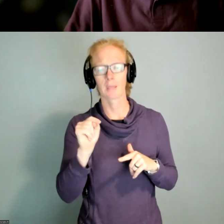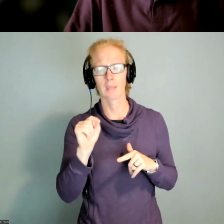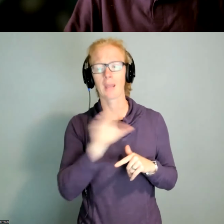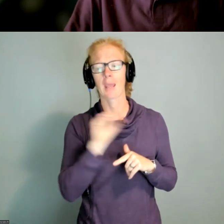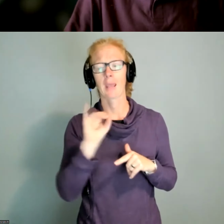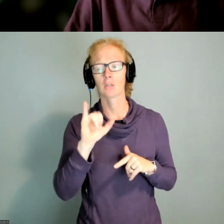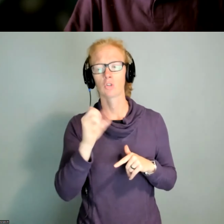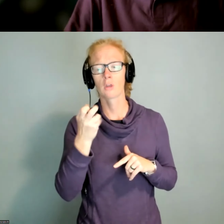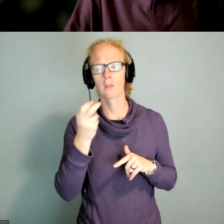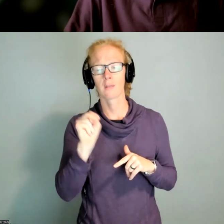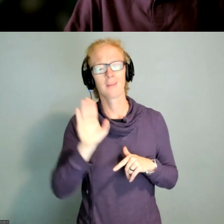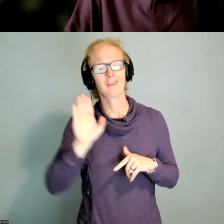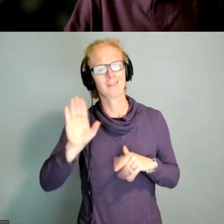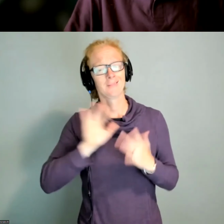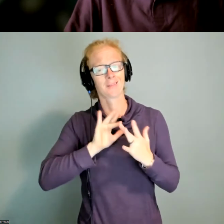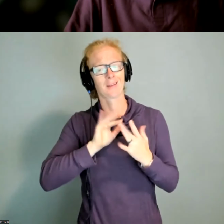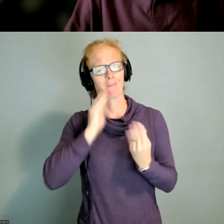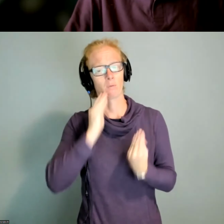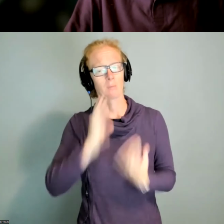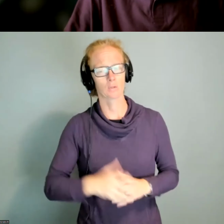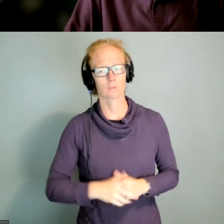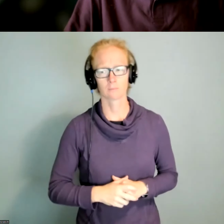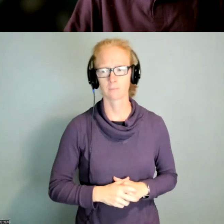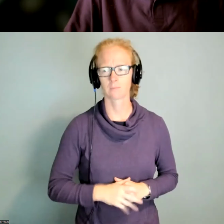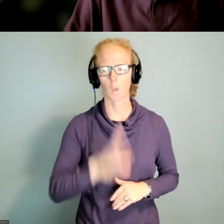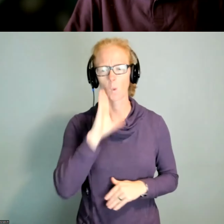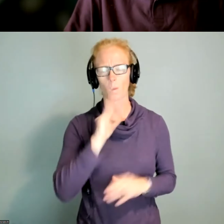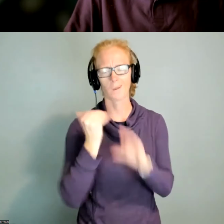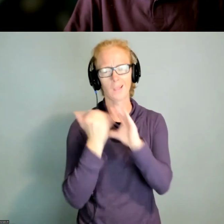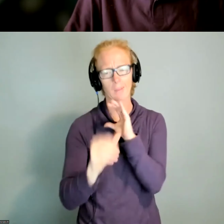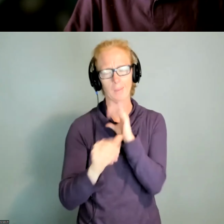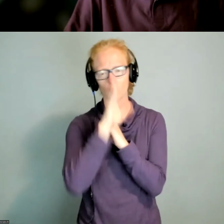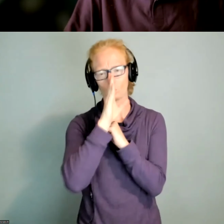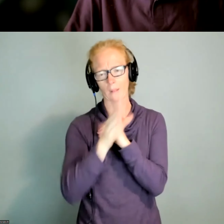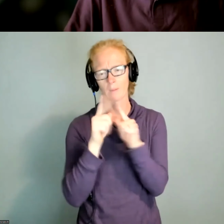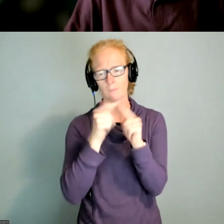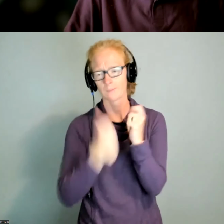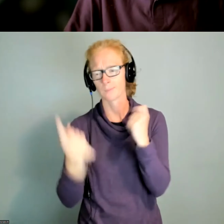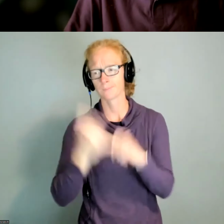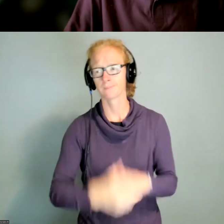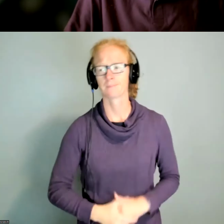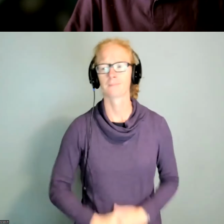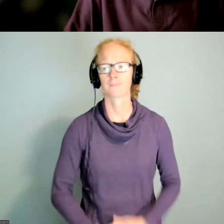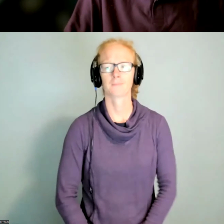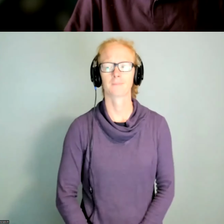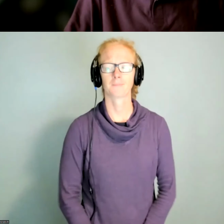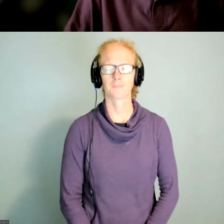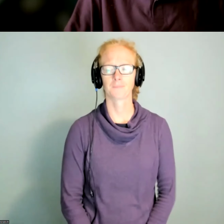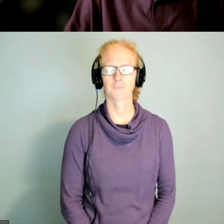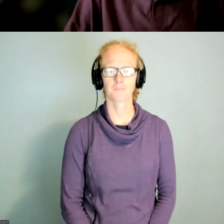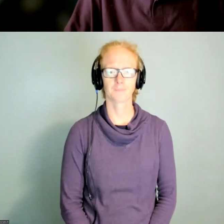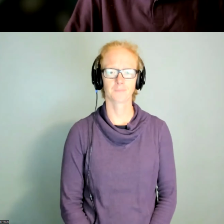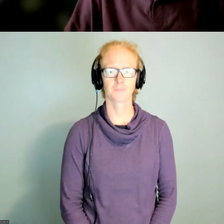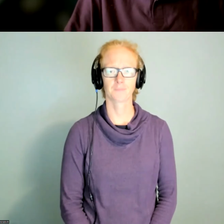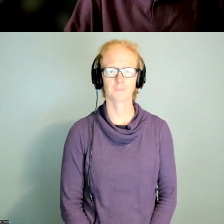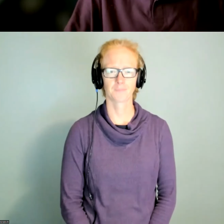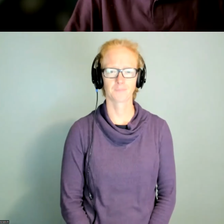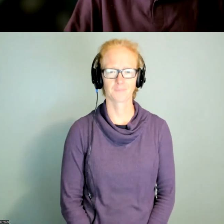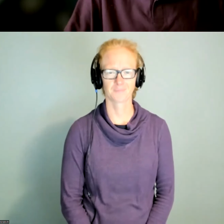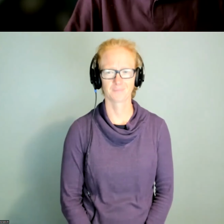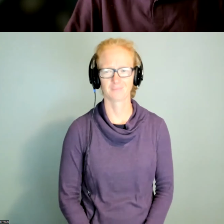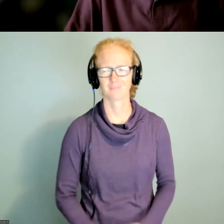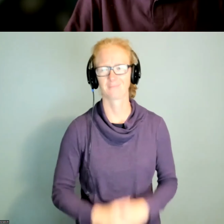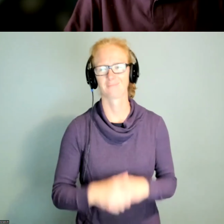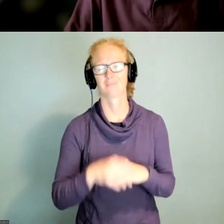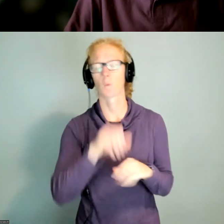Jonathan's contact information with that as well. And we'd love to learn from others